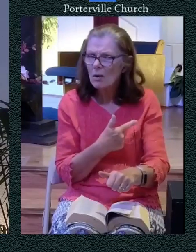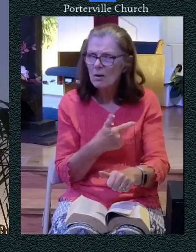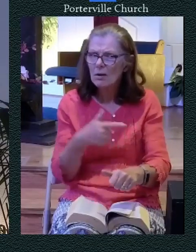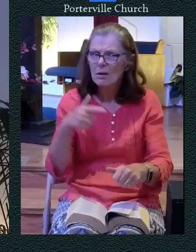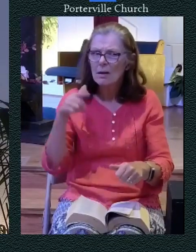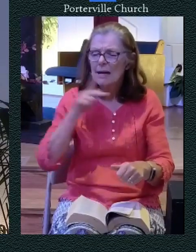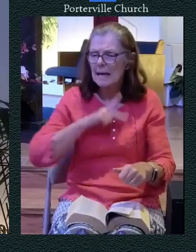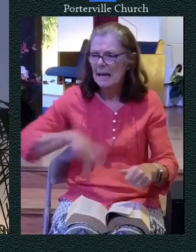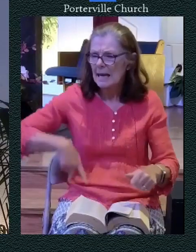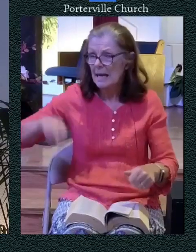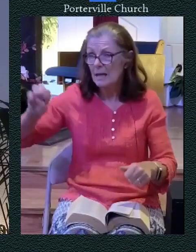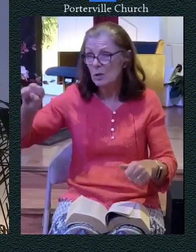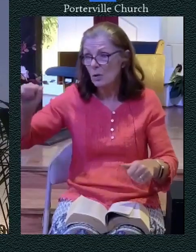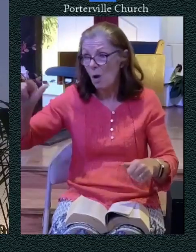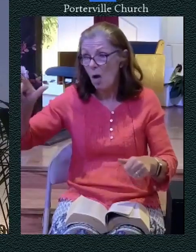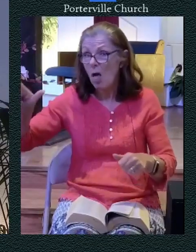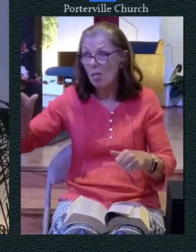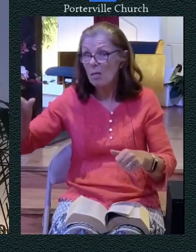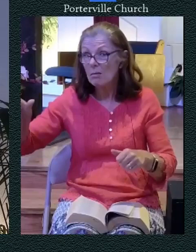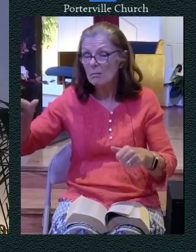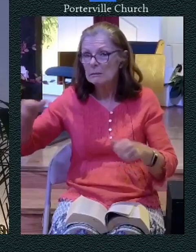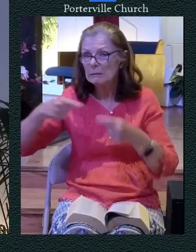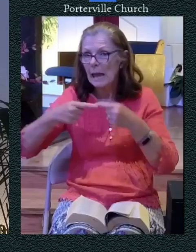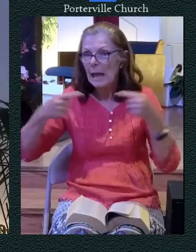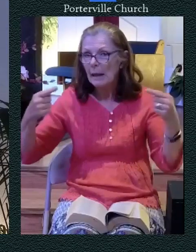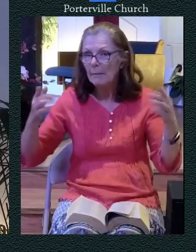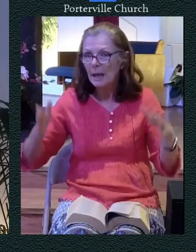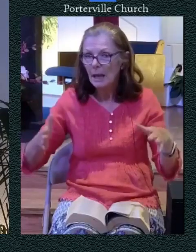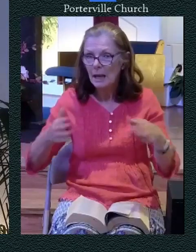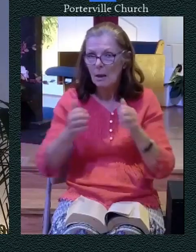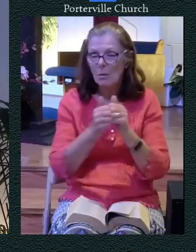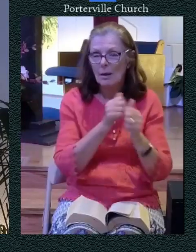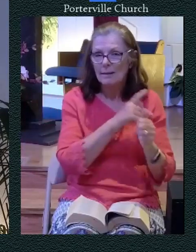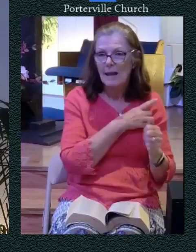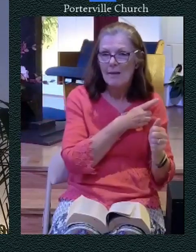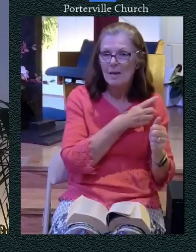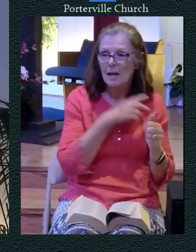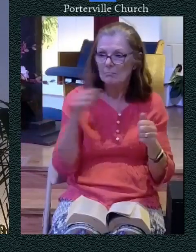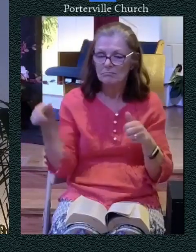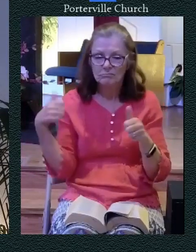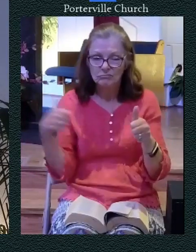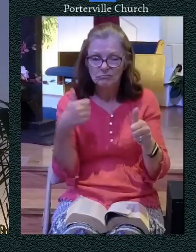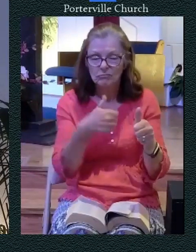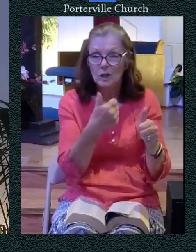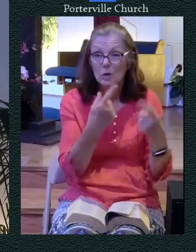sure. But it was quite a while. Thank you, Steve.